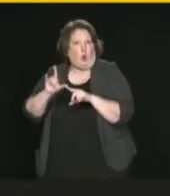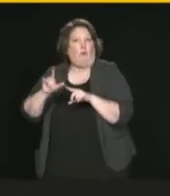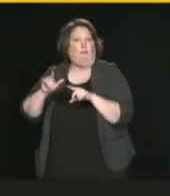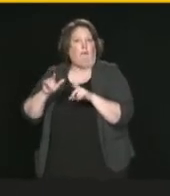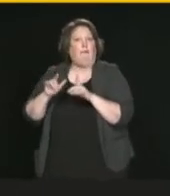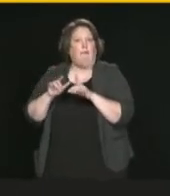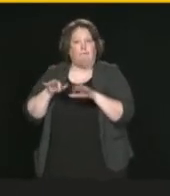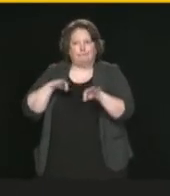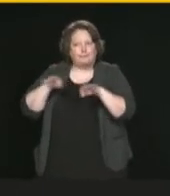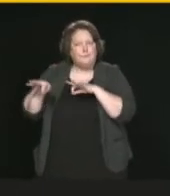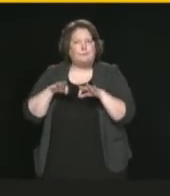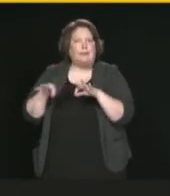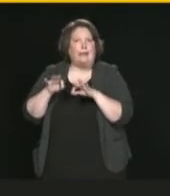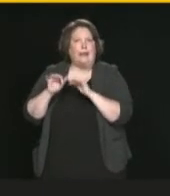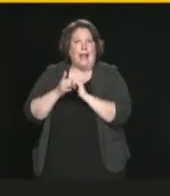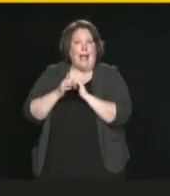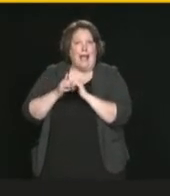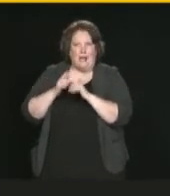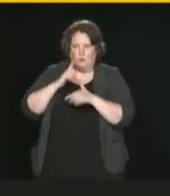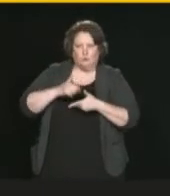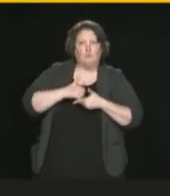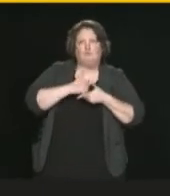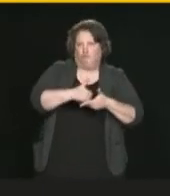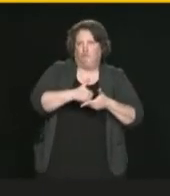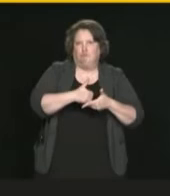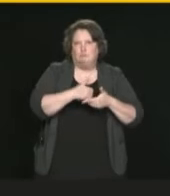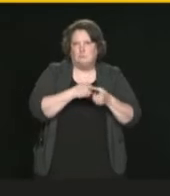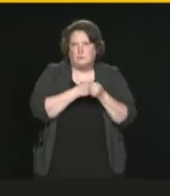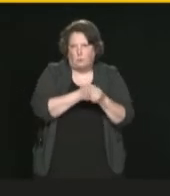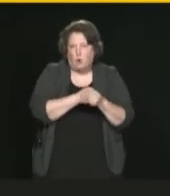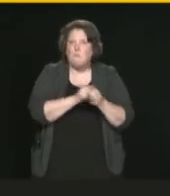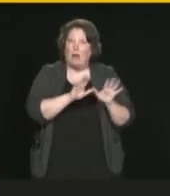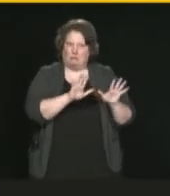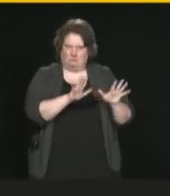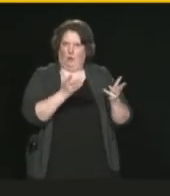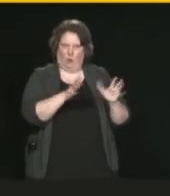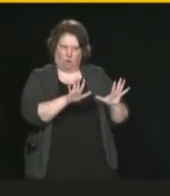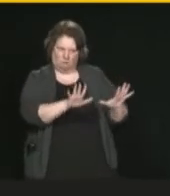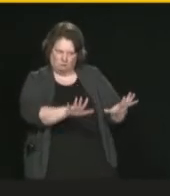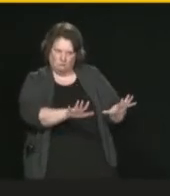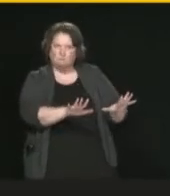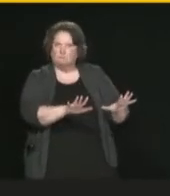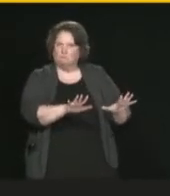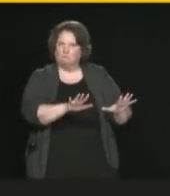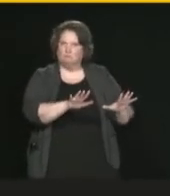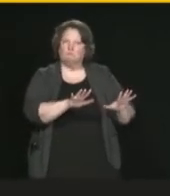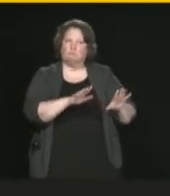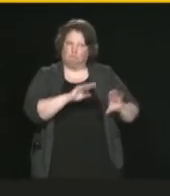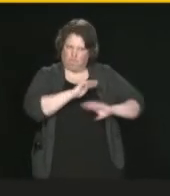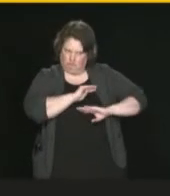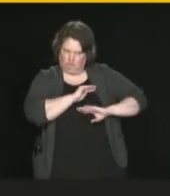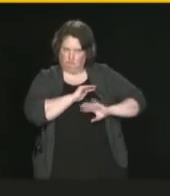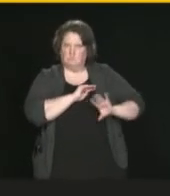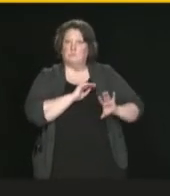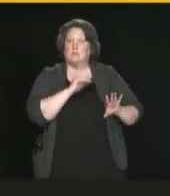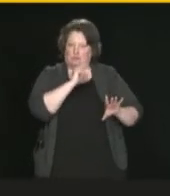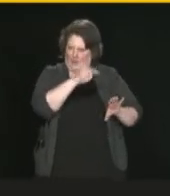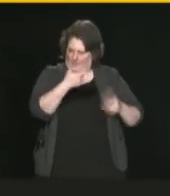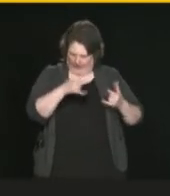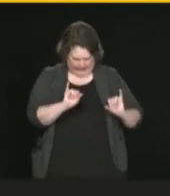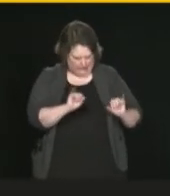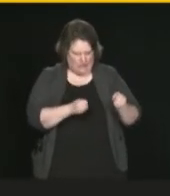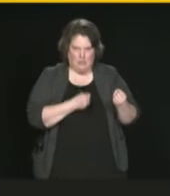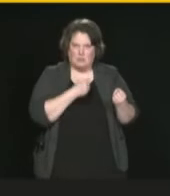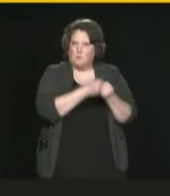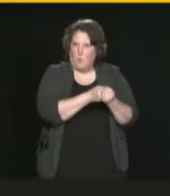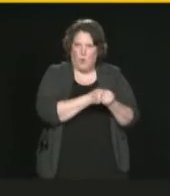can reassure people right away that as a government, we will continue to be there to help you, to support you in the